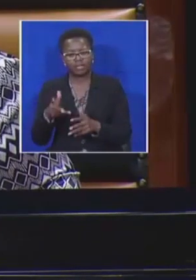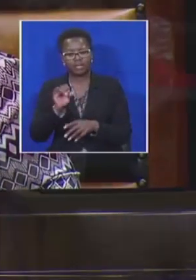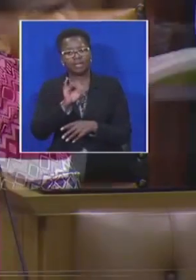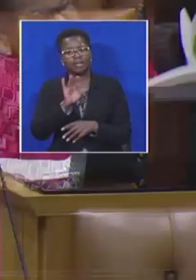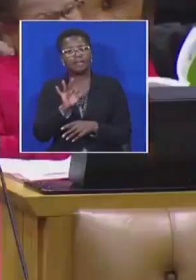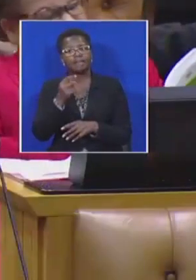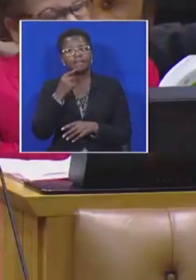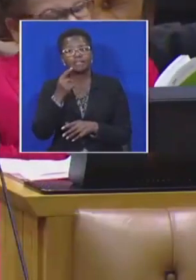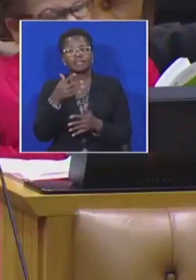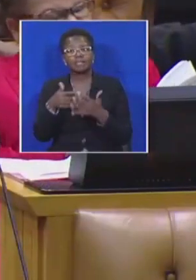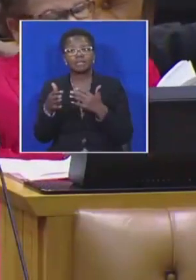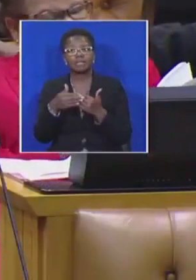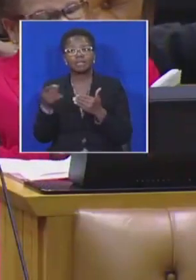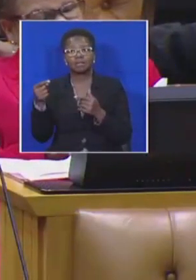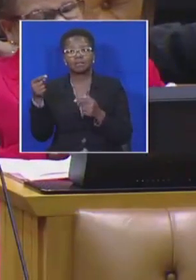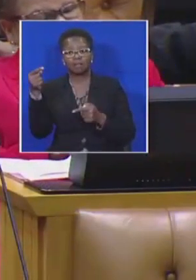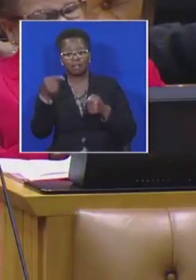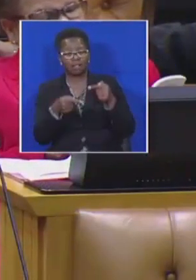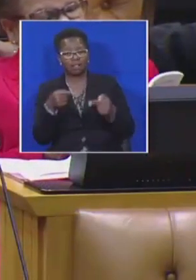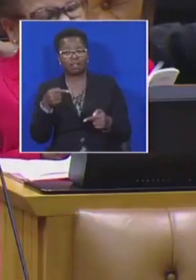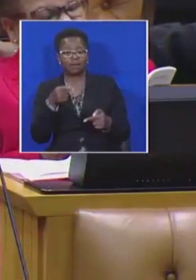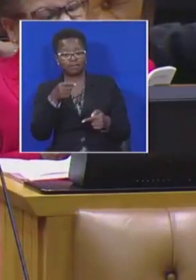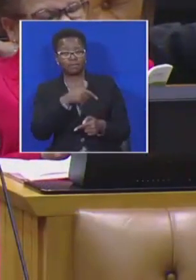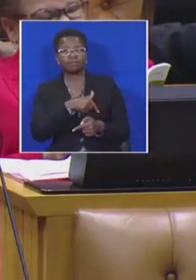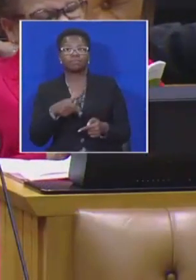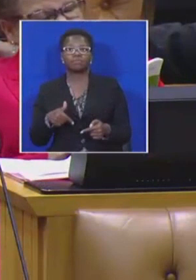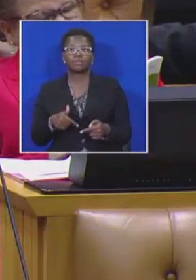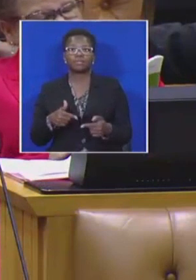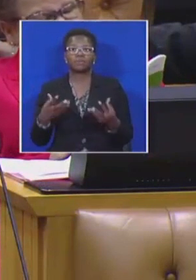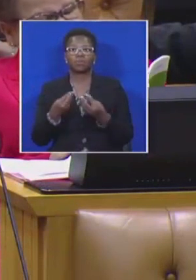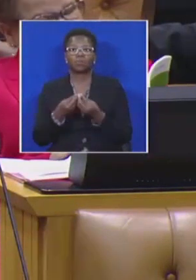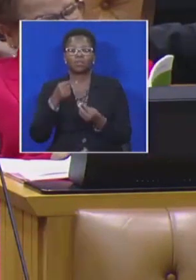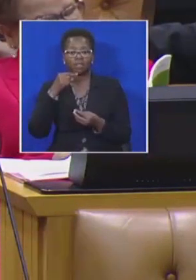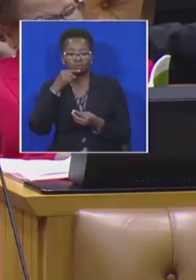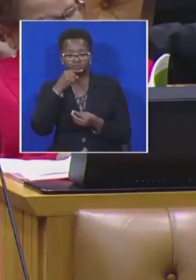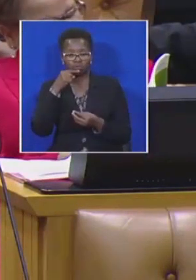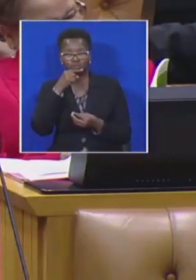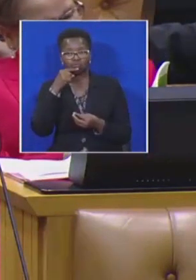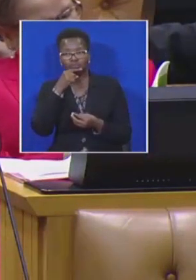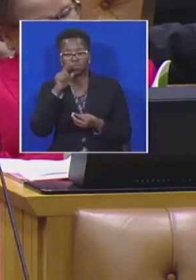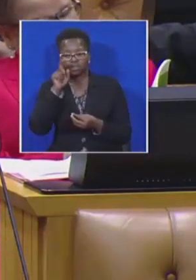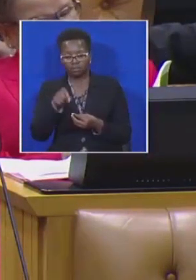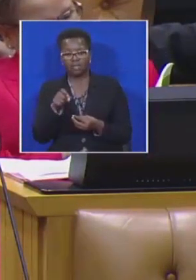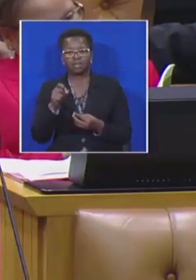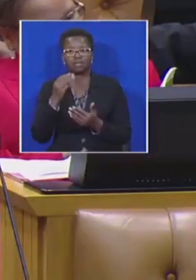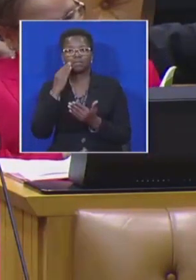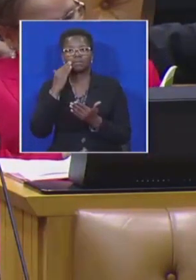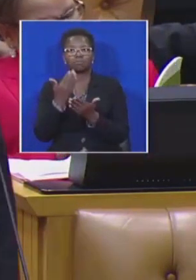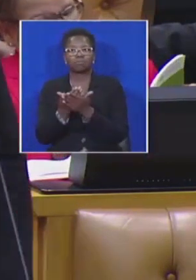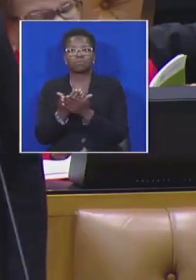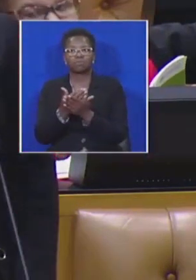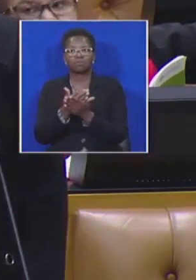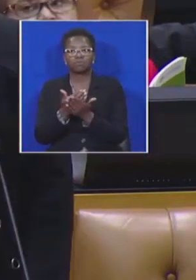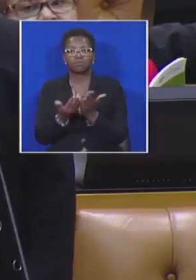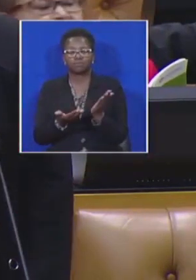there is any allegations against the President and the Russians, that should be in a form of a substantive motion.